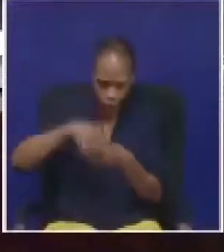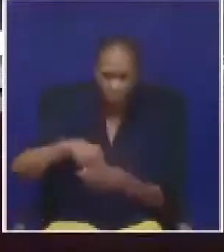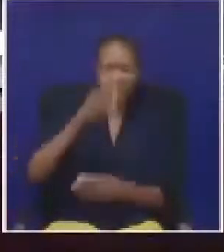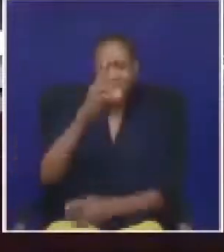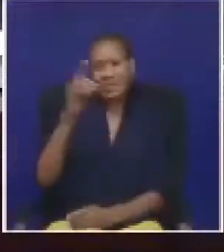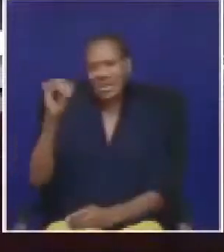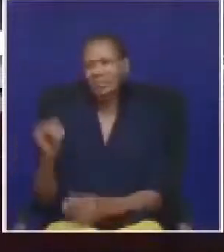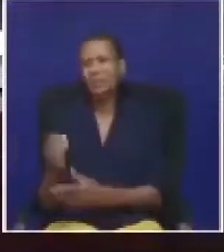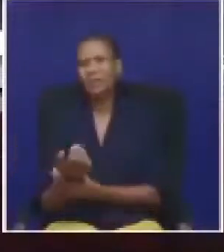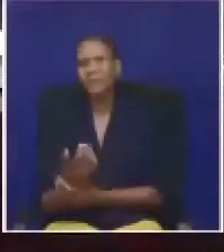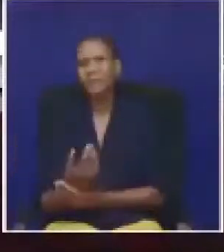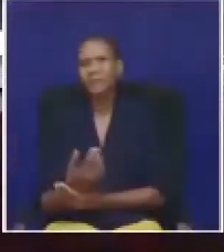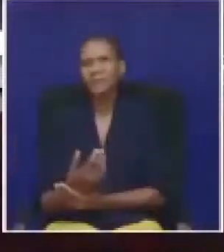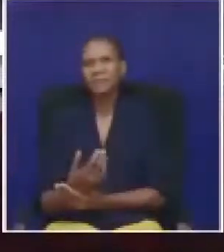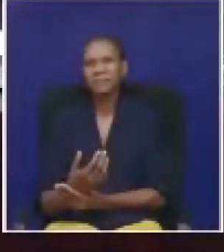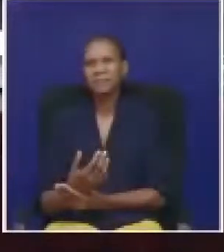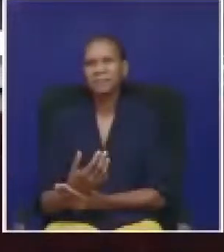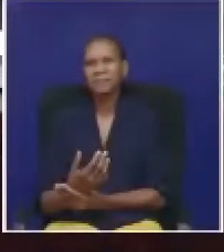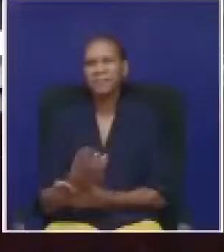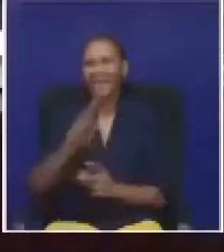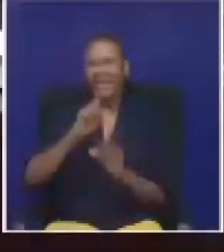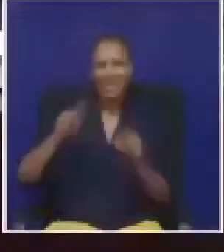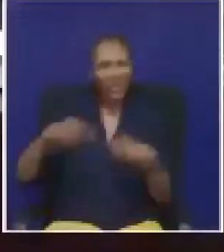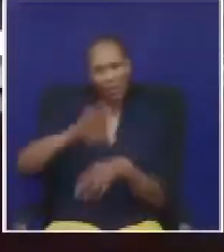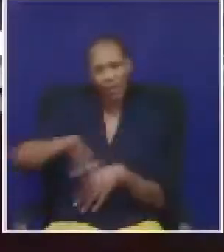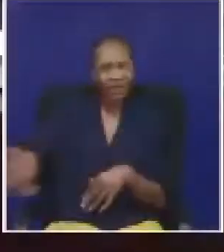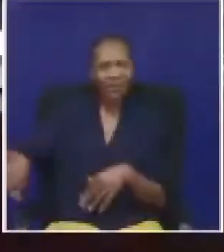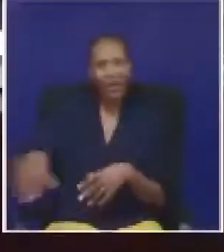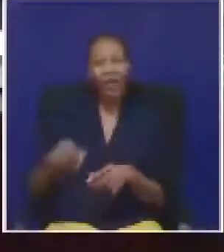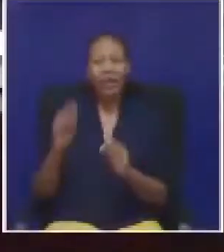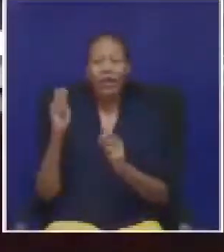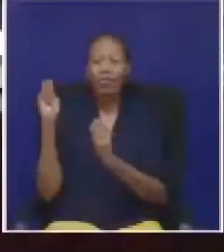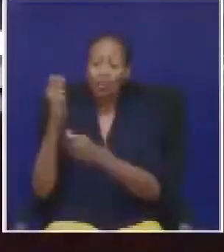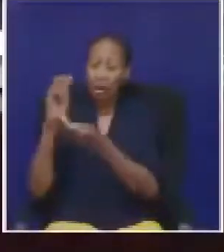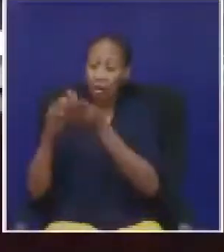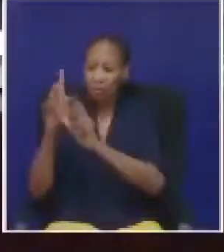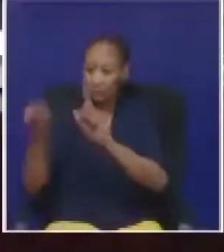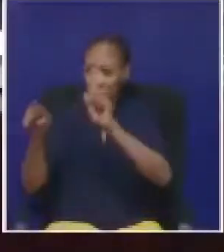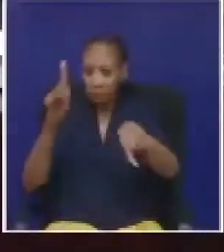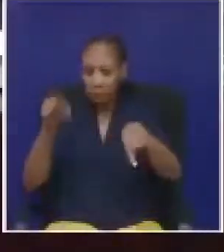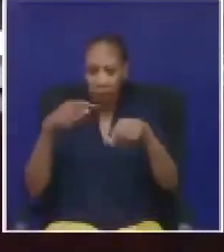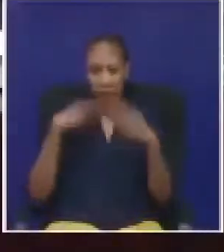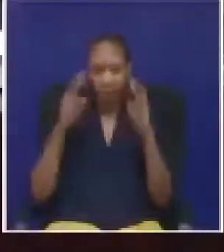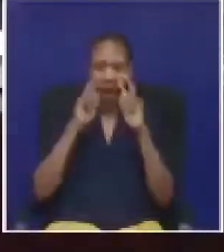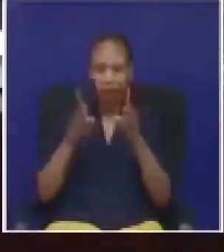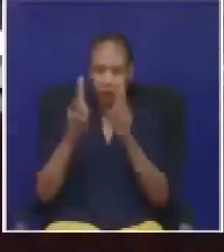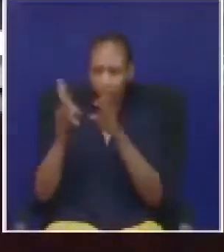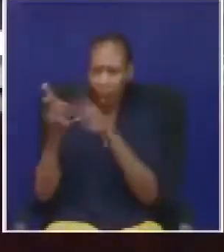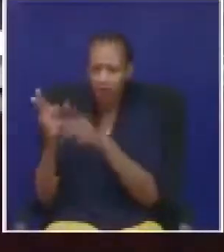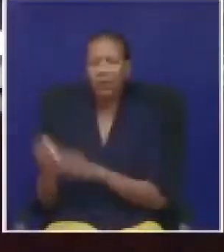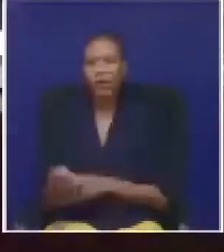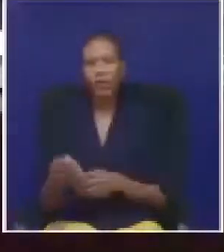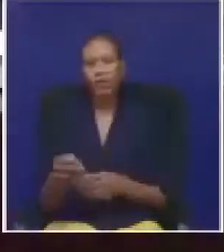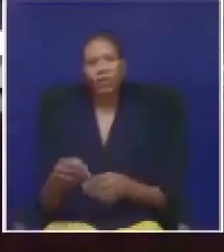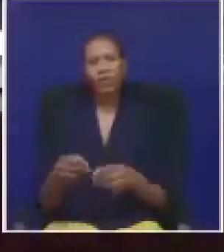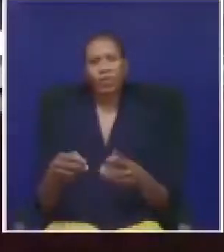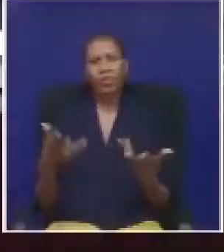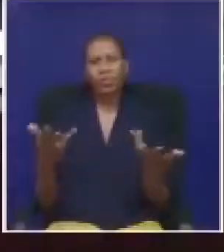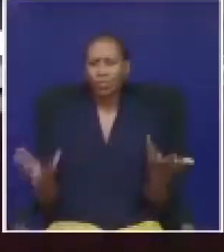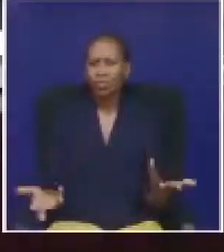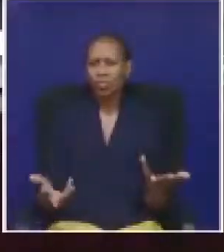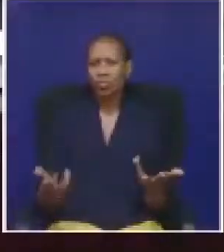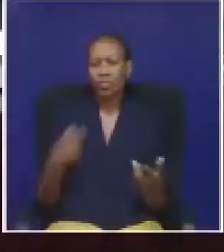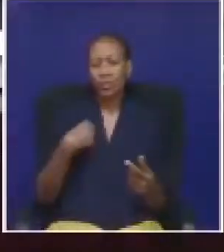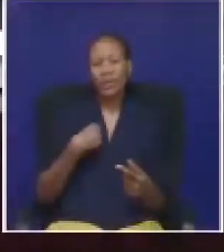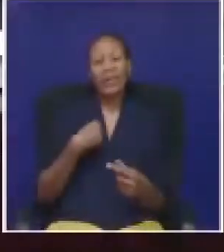the DDM. You can't leave them behind, because when you go to rural areas, you can't say in the rural areas, oh, we're